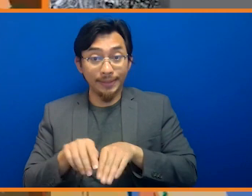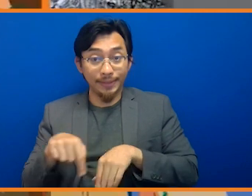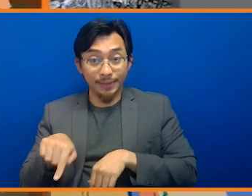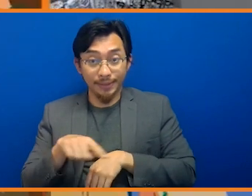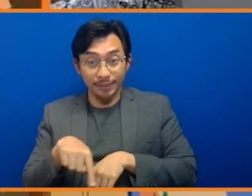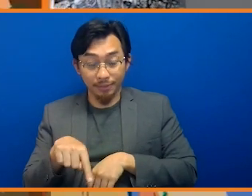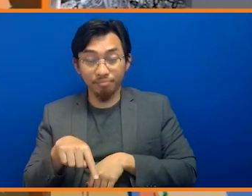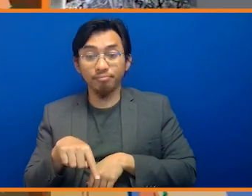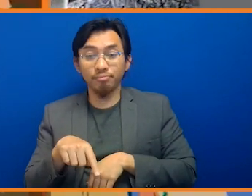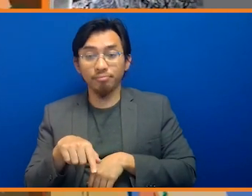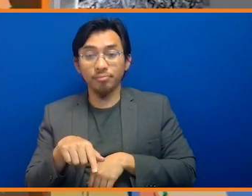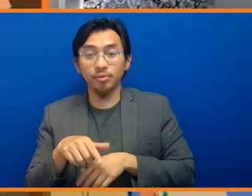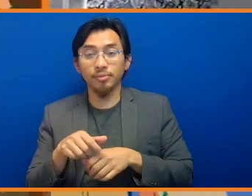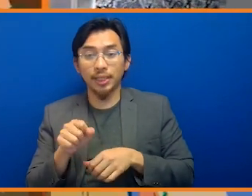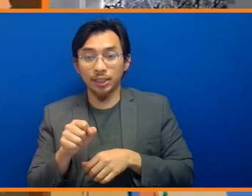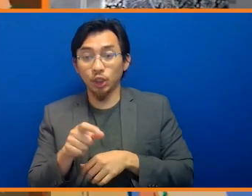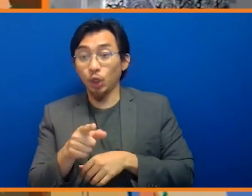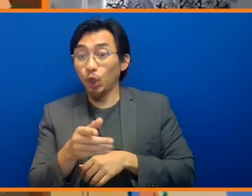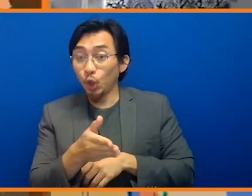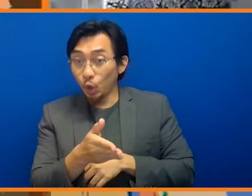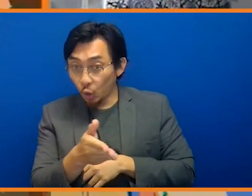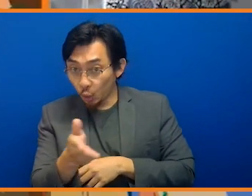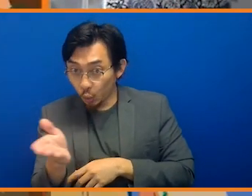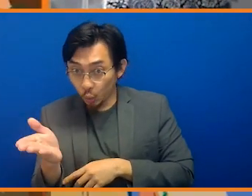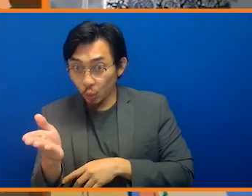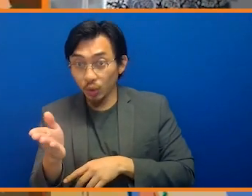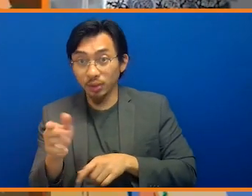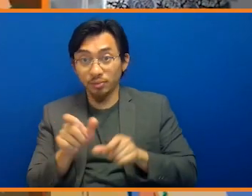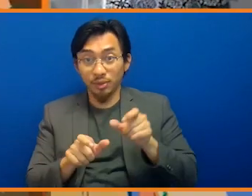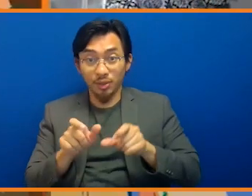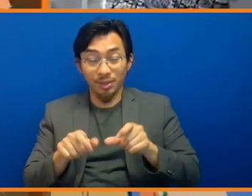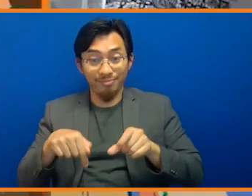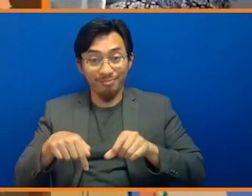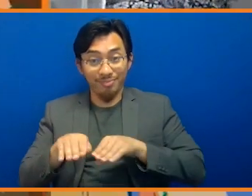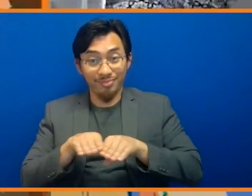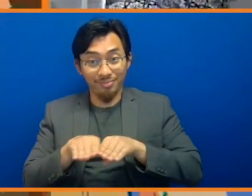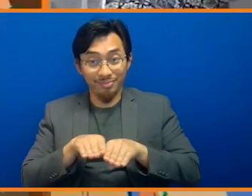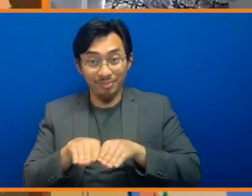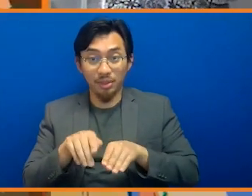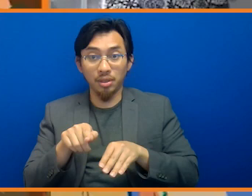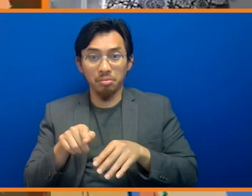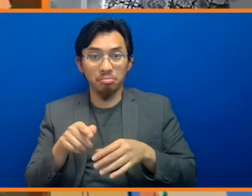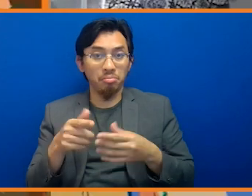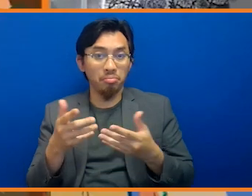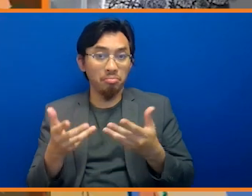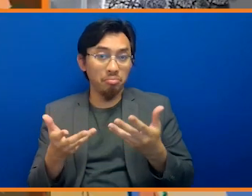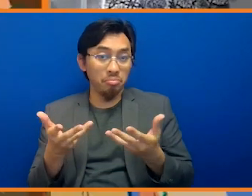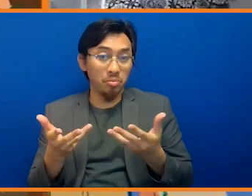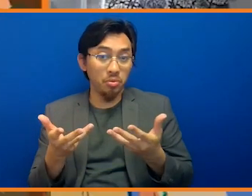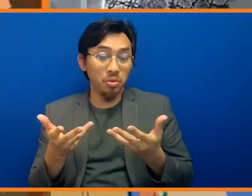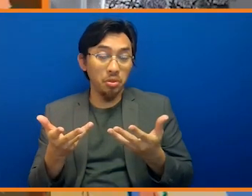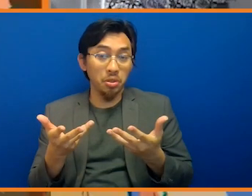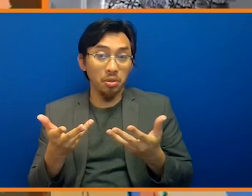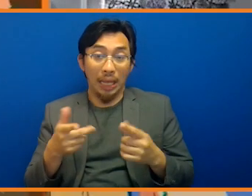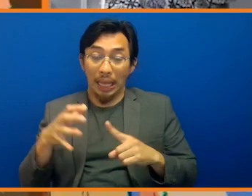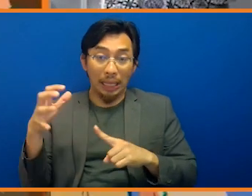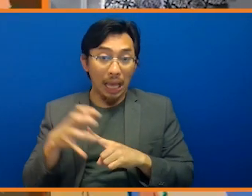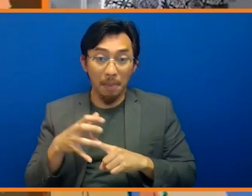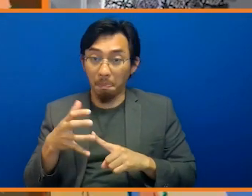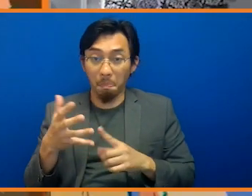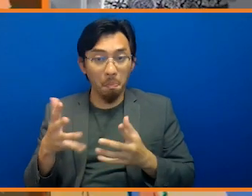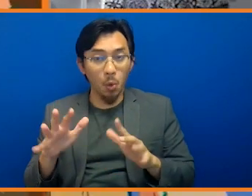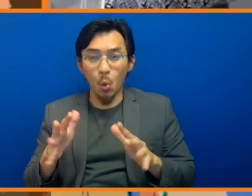course, you are being as the participant of the training, so you're still not be as the champion.